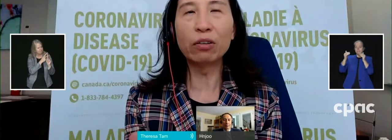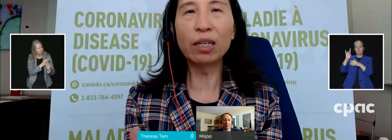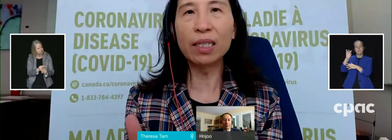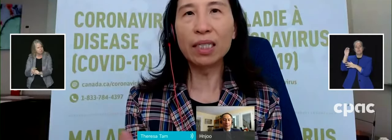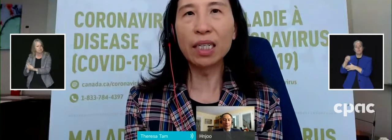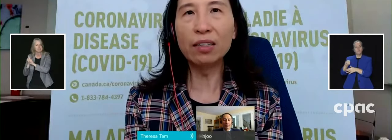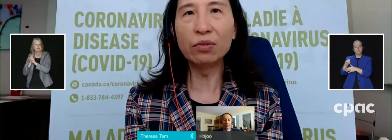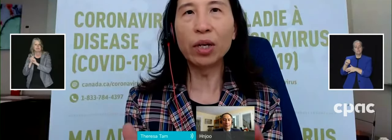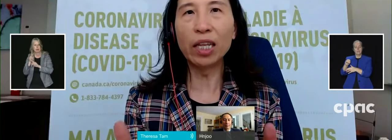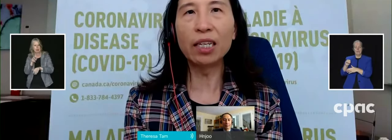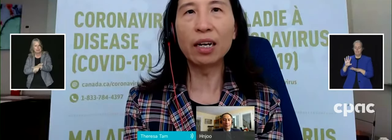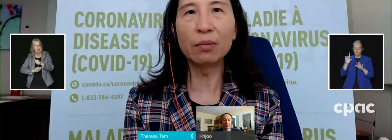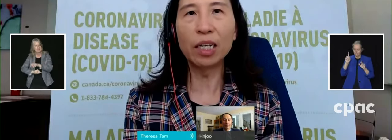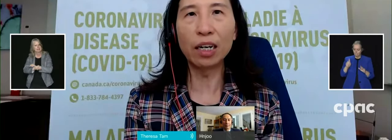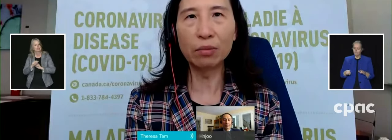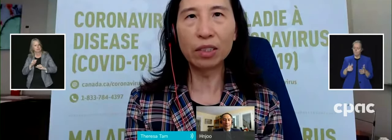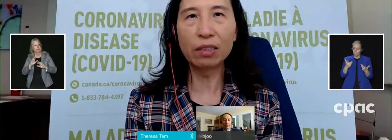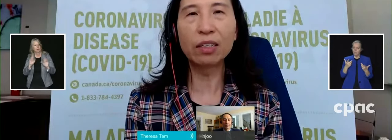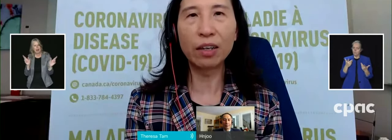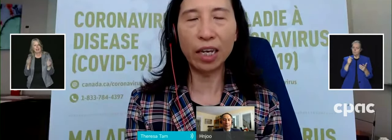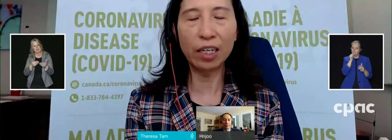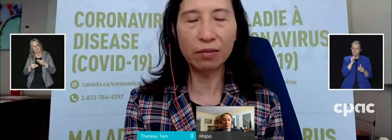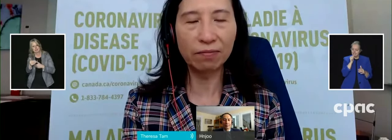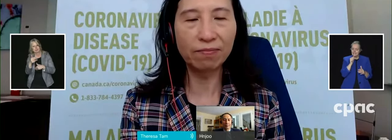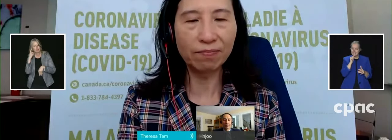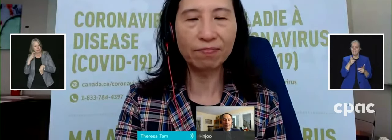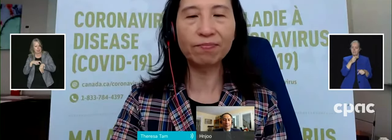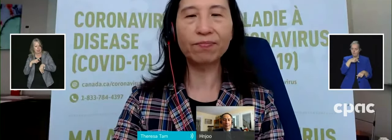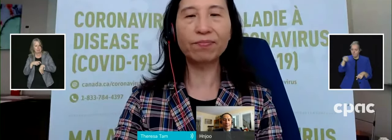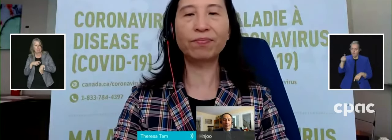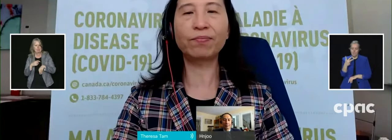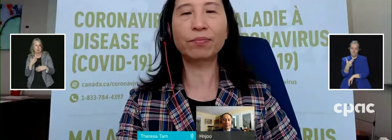people to roll up their sleeves when the time comes. So thank you.